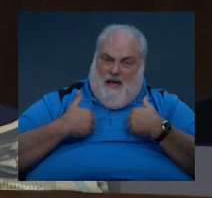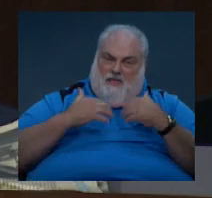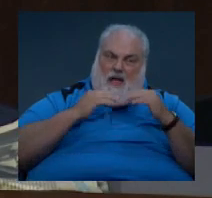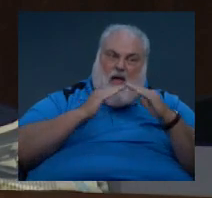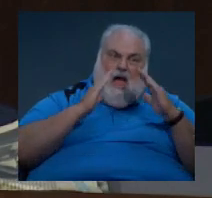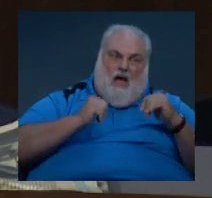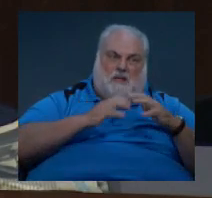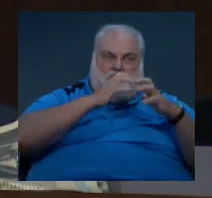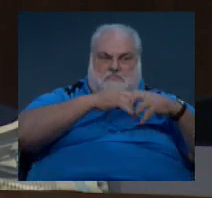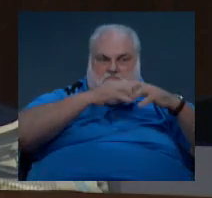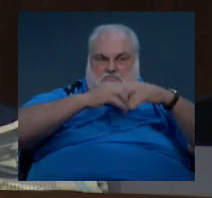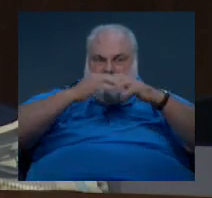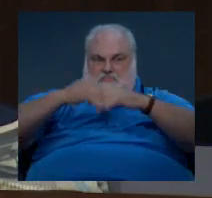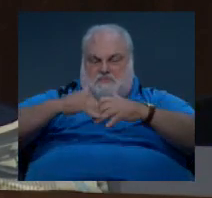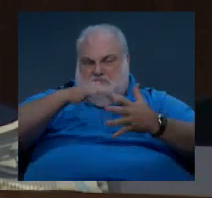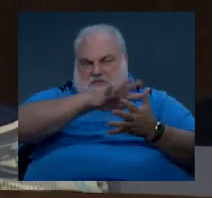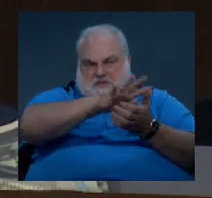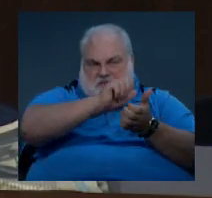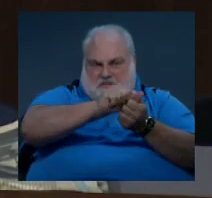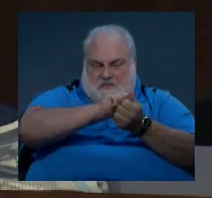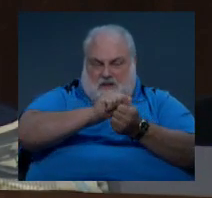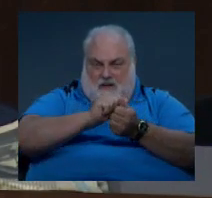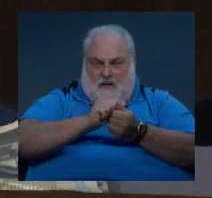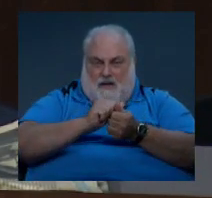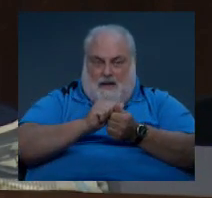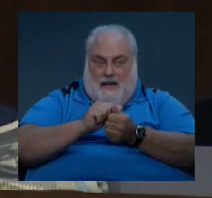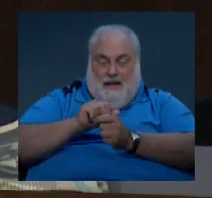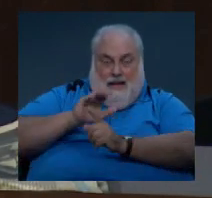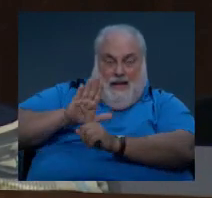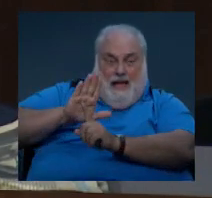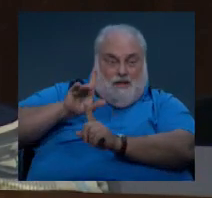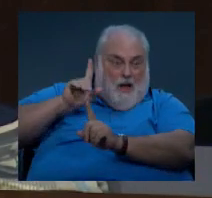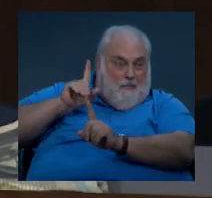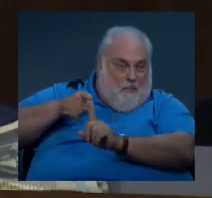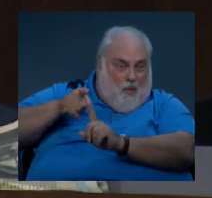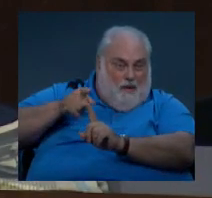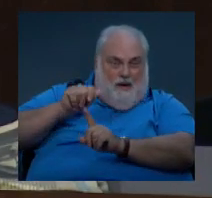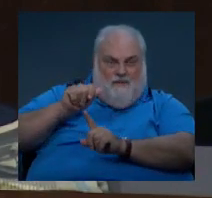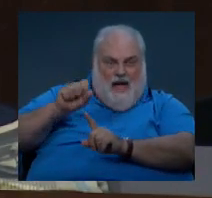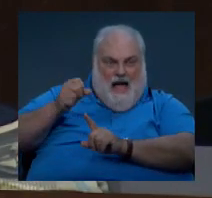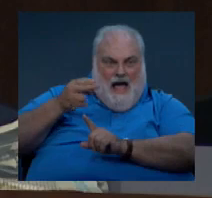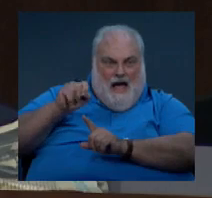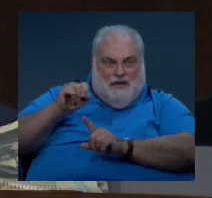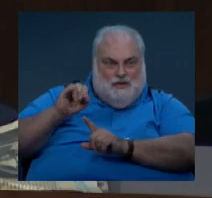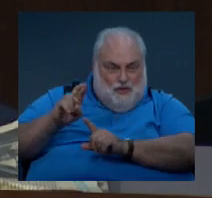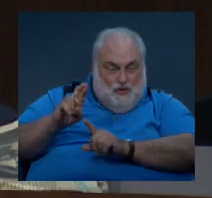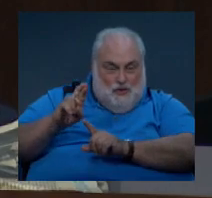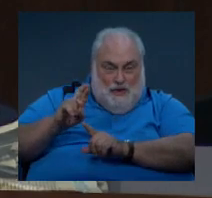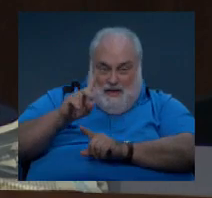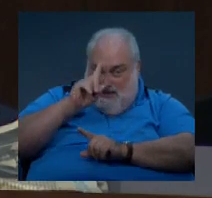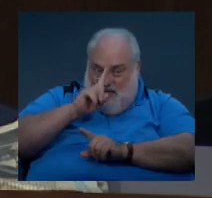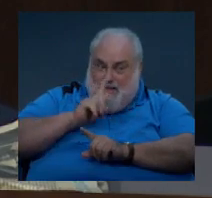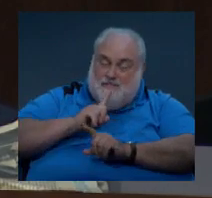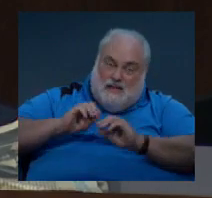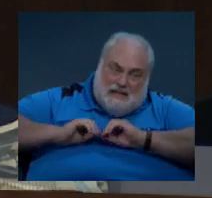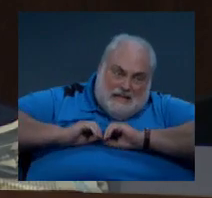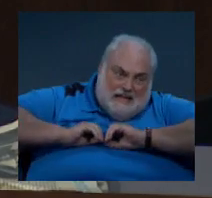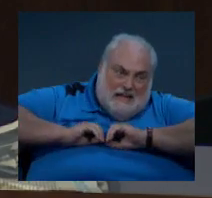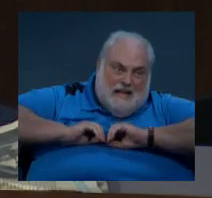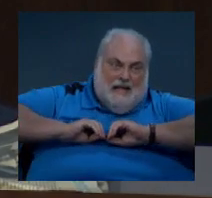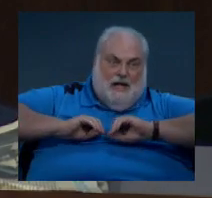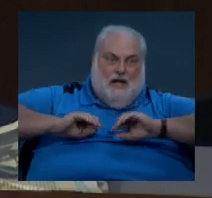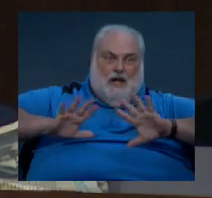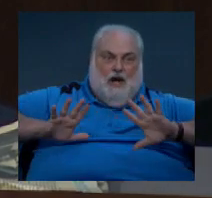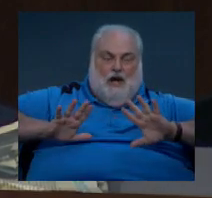homes that have been declared vacant and unsafe. And I think his points about Asher is certainly clear with respect